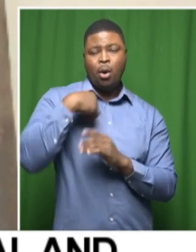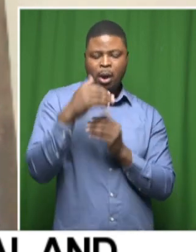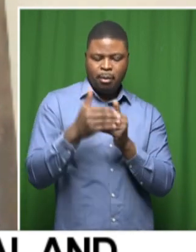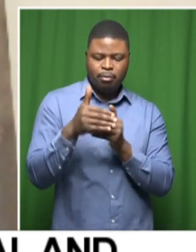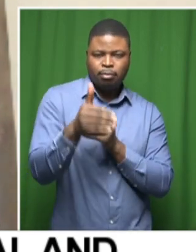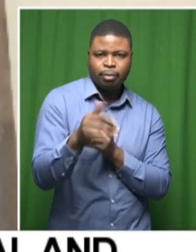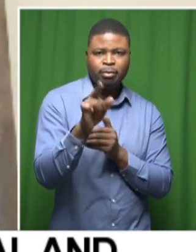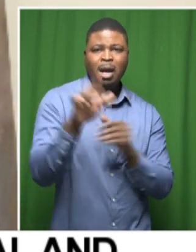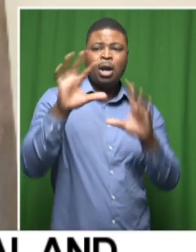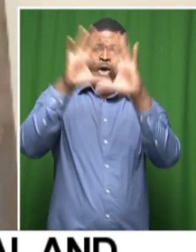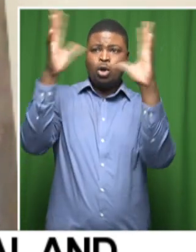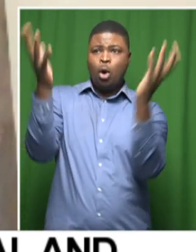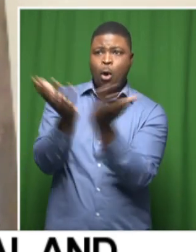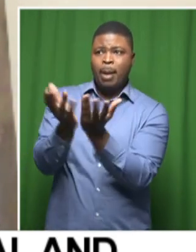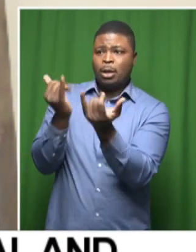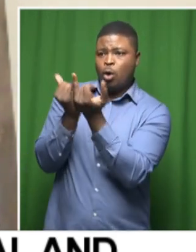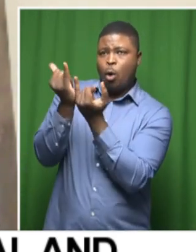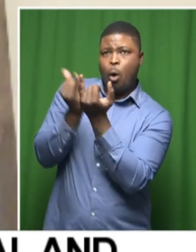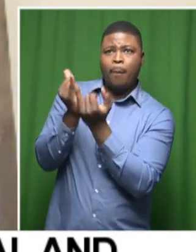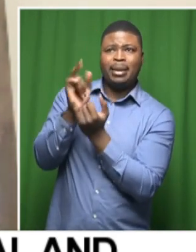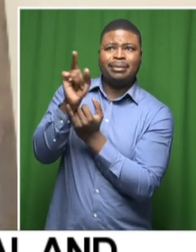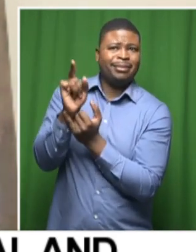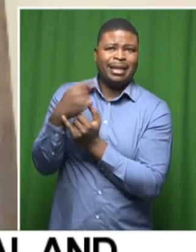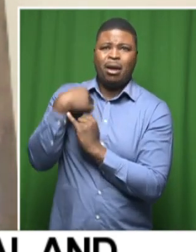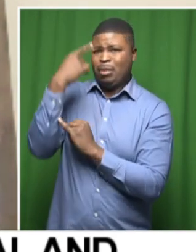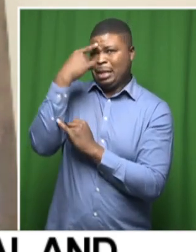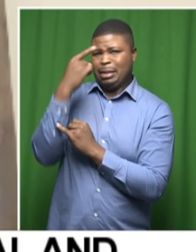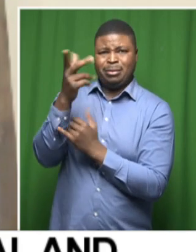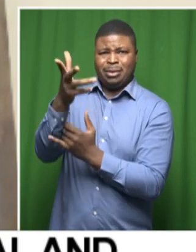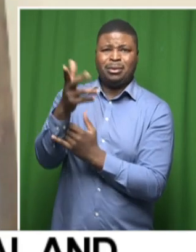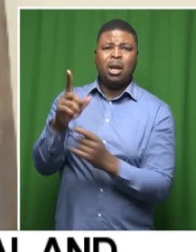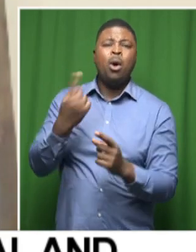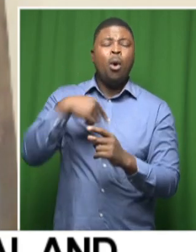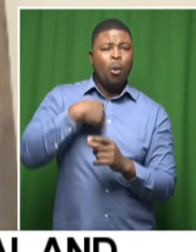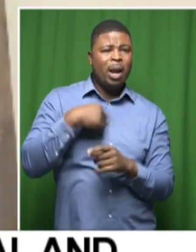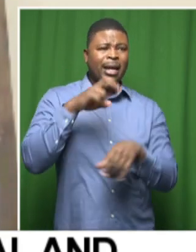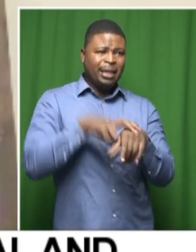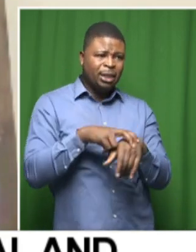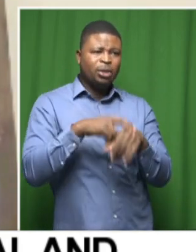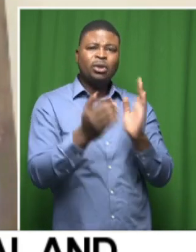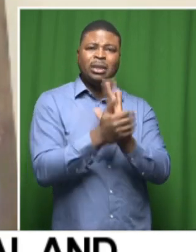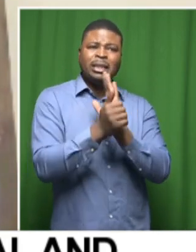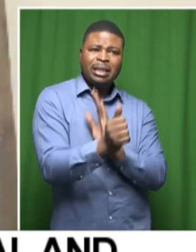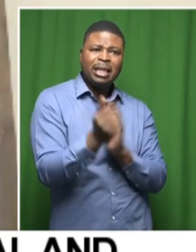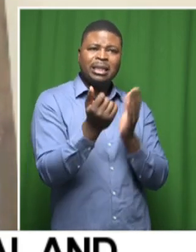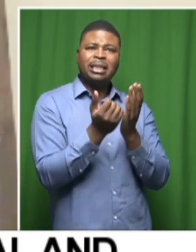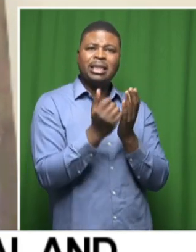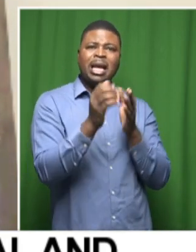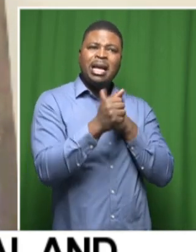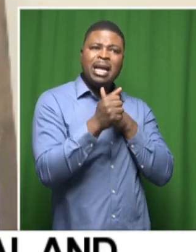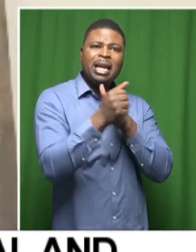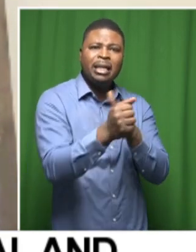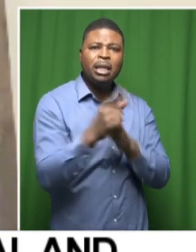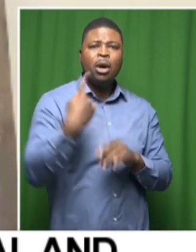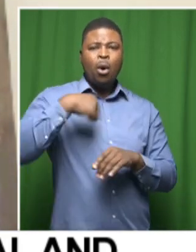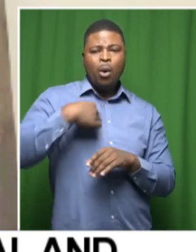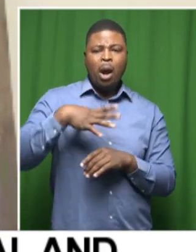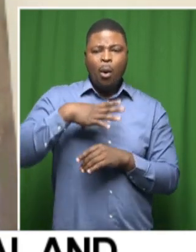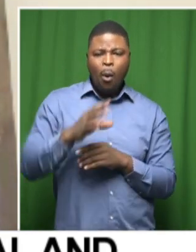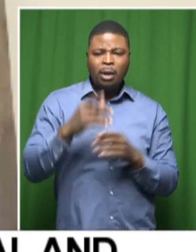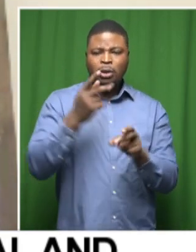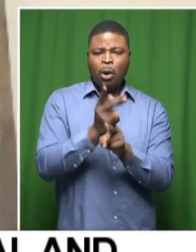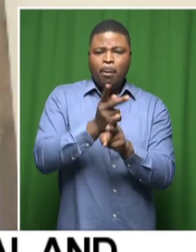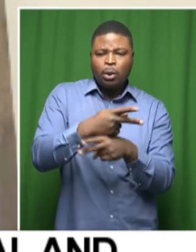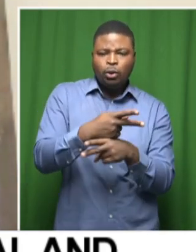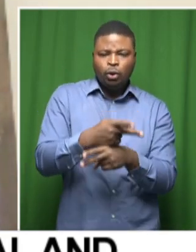competitive globally. We want to be the leading skill at XYZ. We want to be the country that's producing this amount of what the world